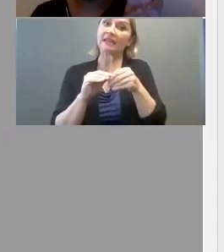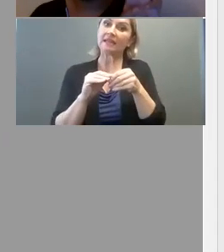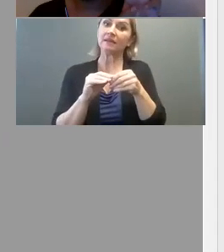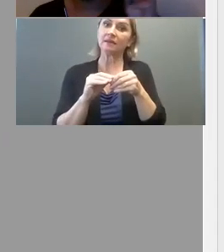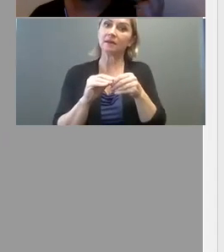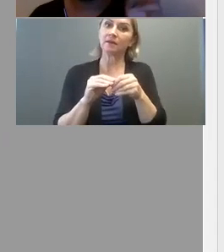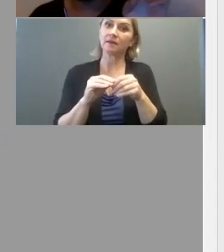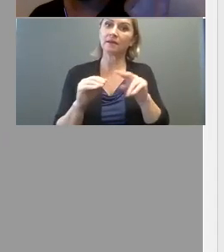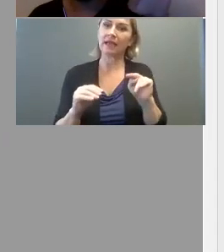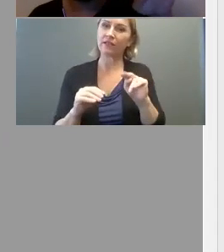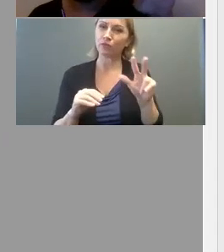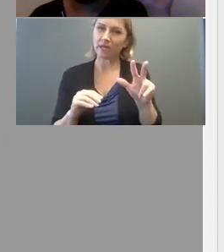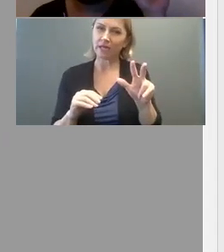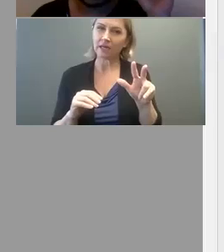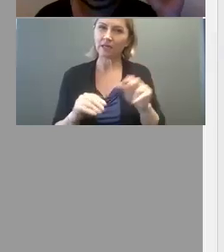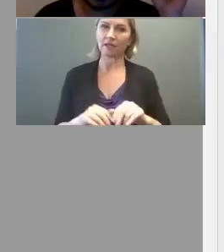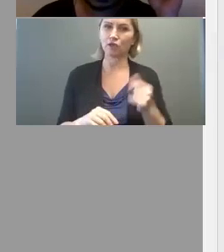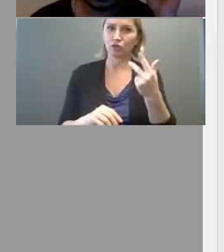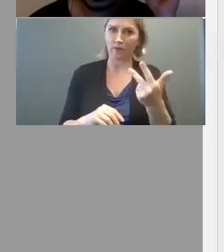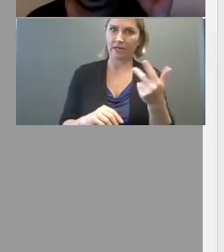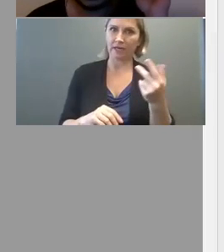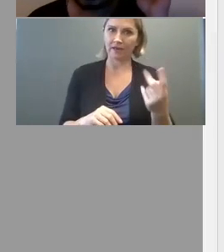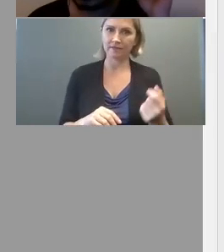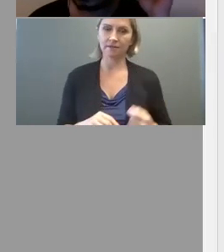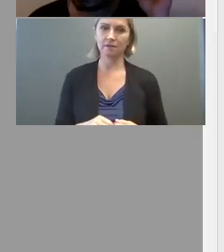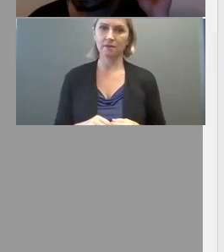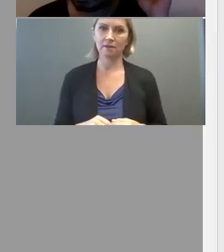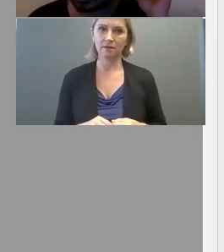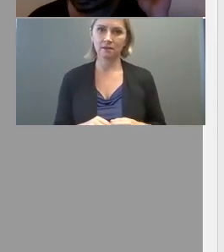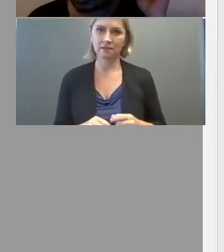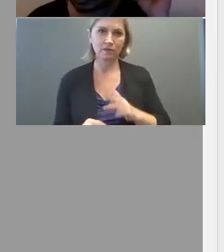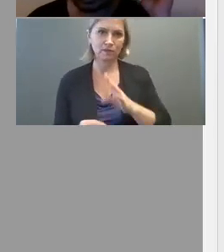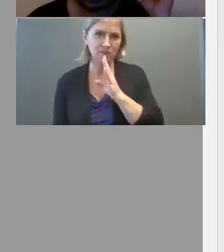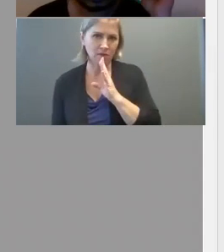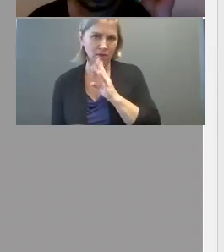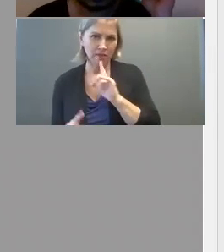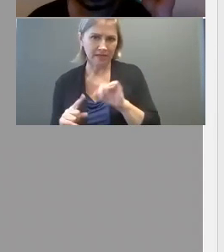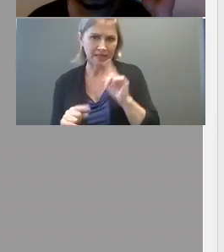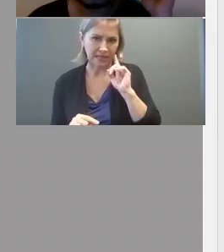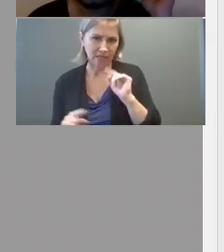parts.